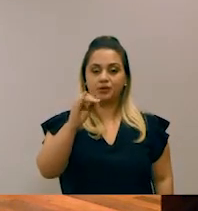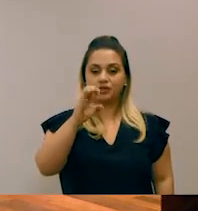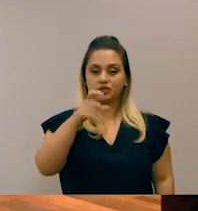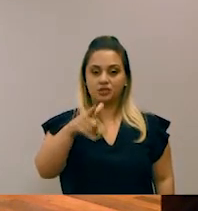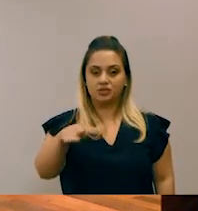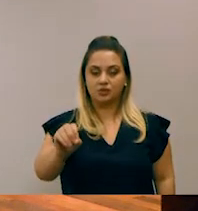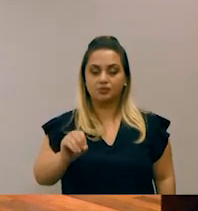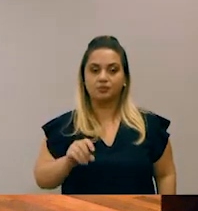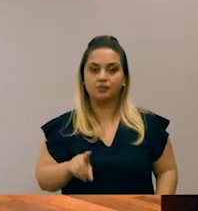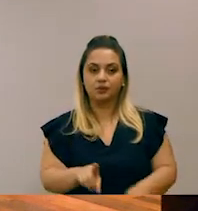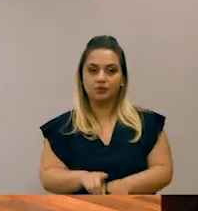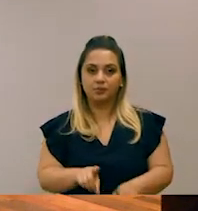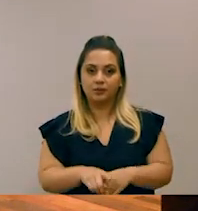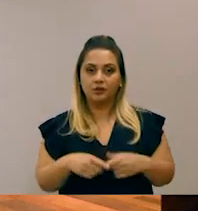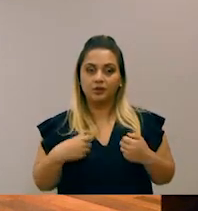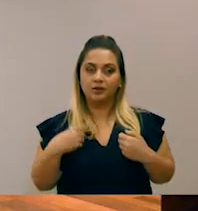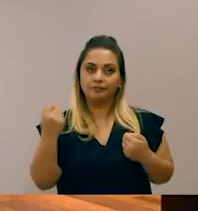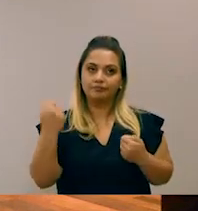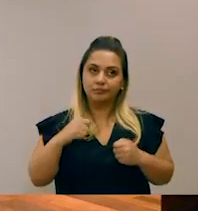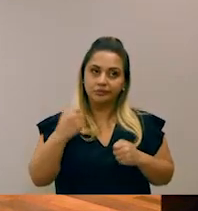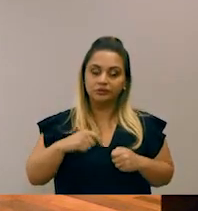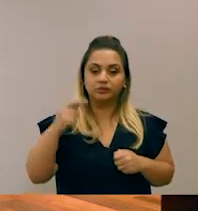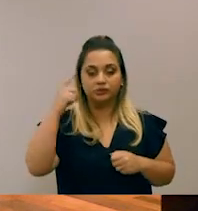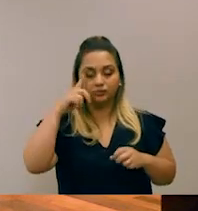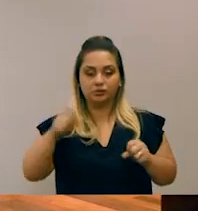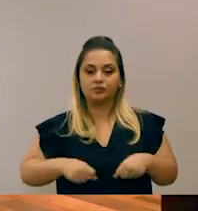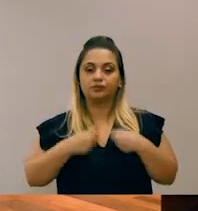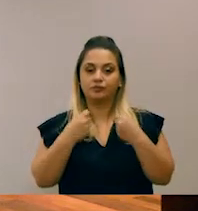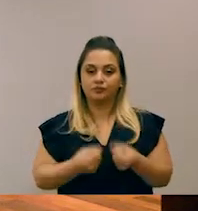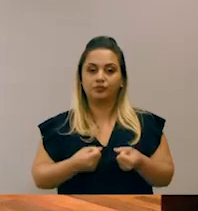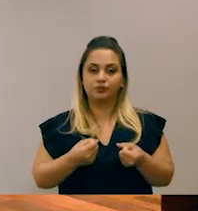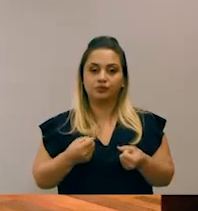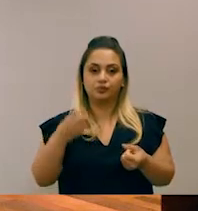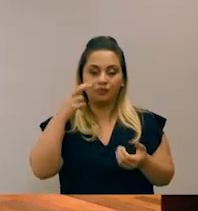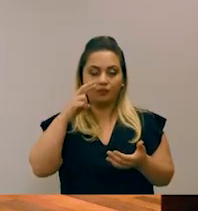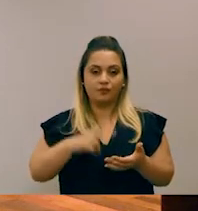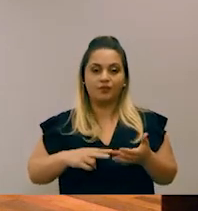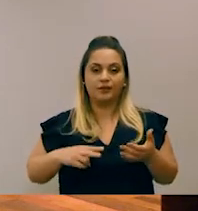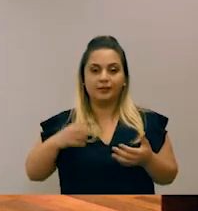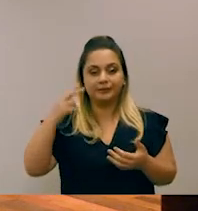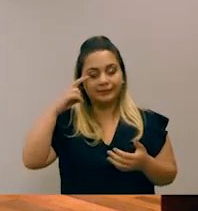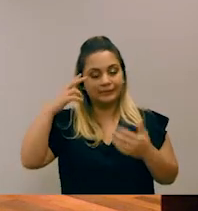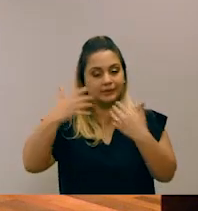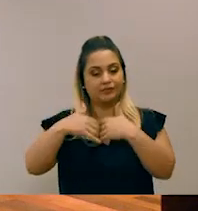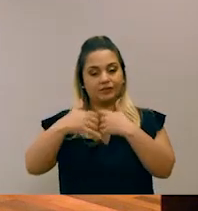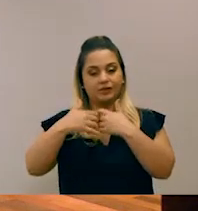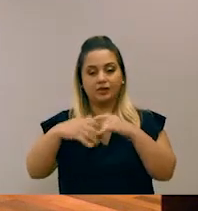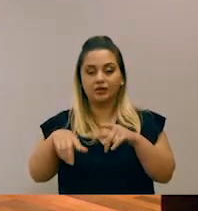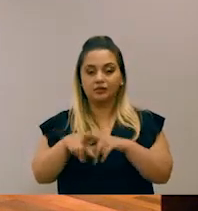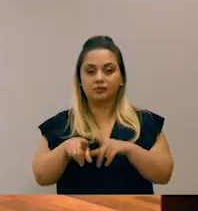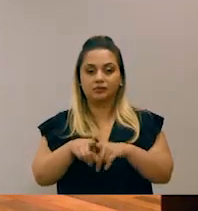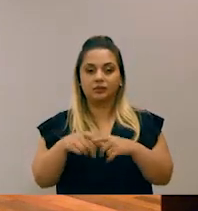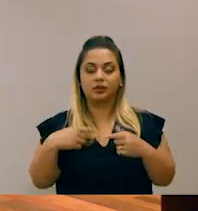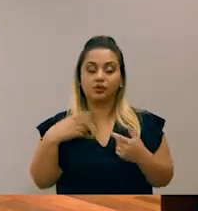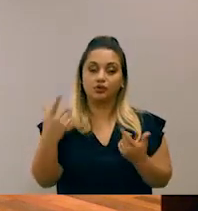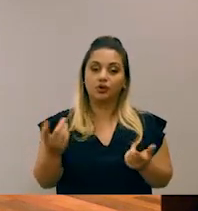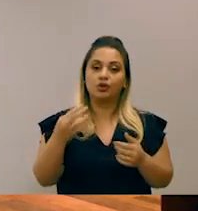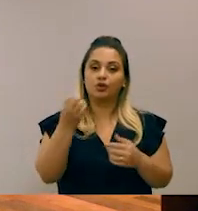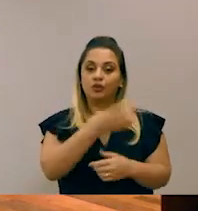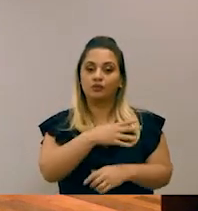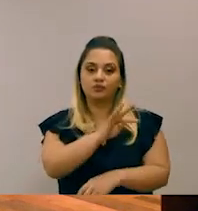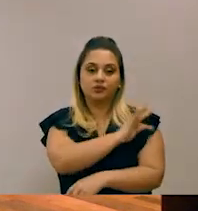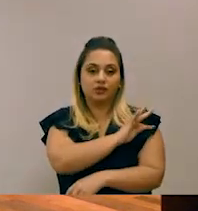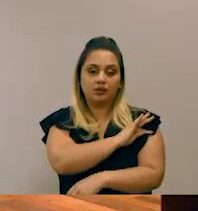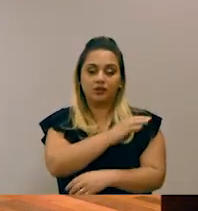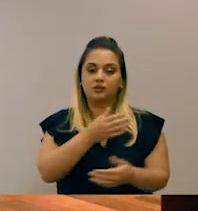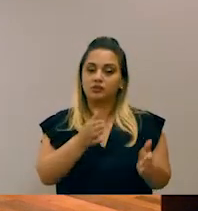as repetitive, and of course they are more complex. So that would demand the defensors to write a